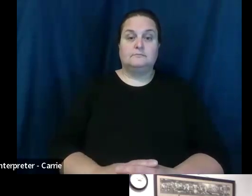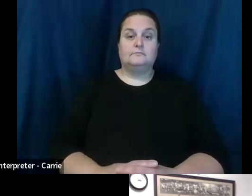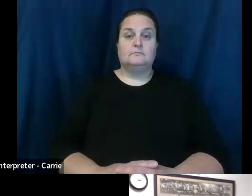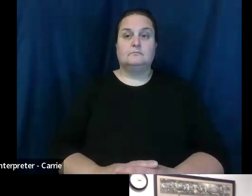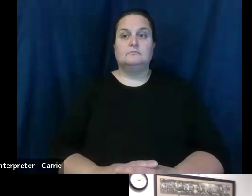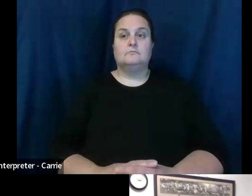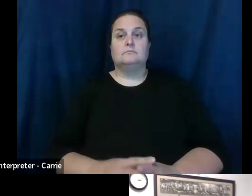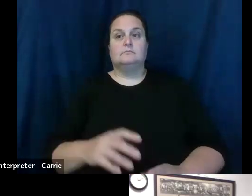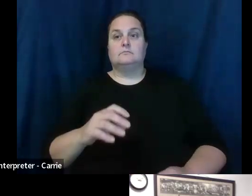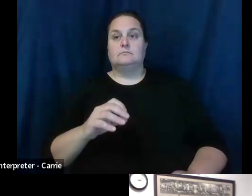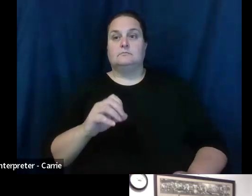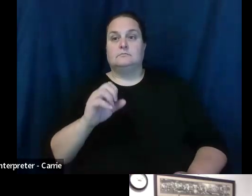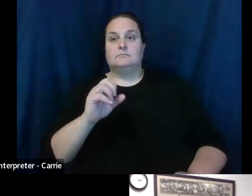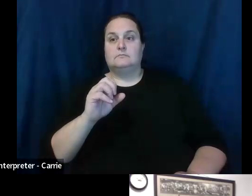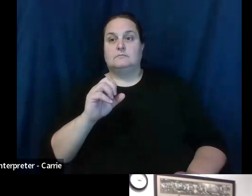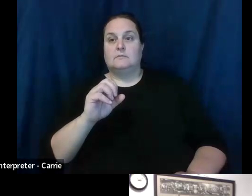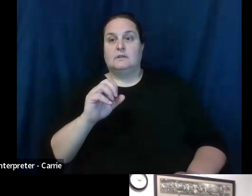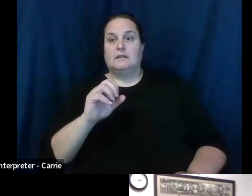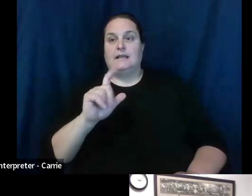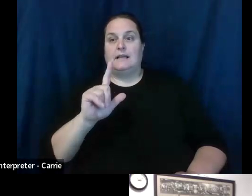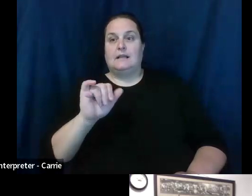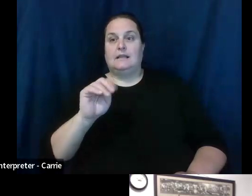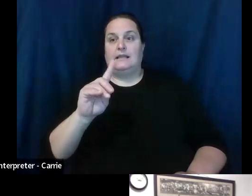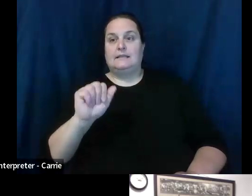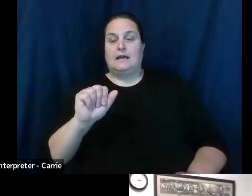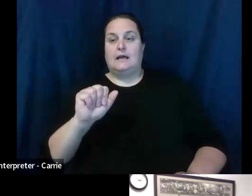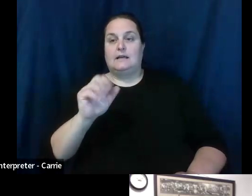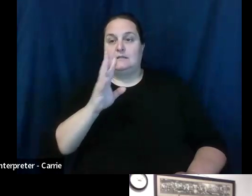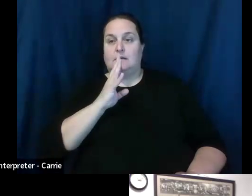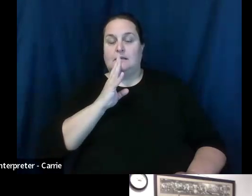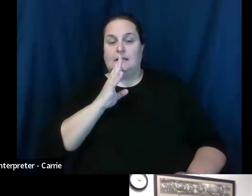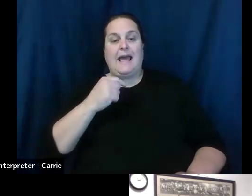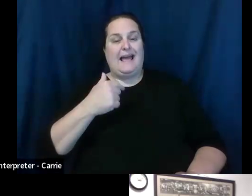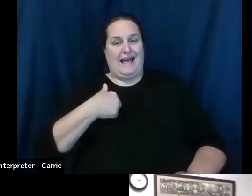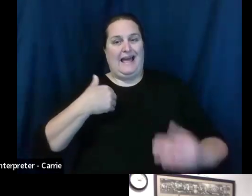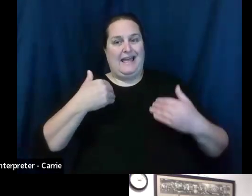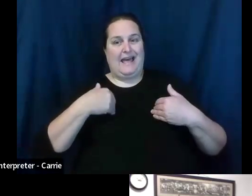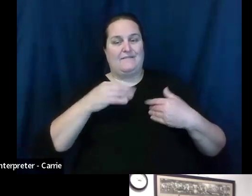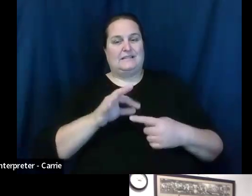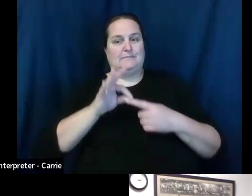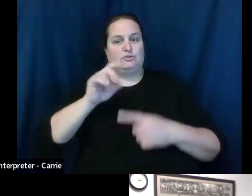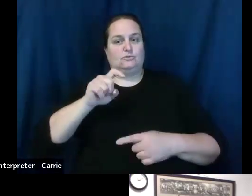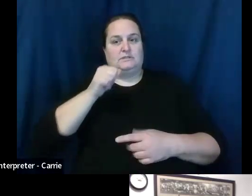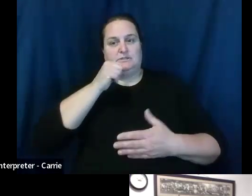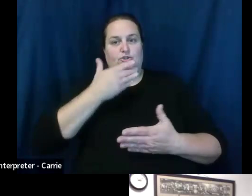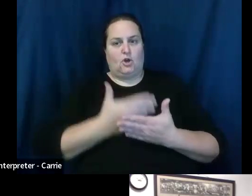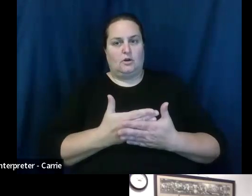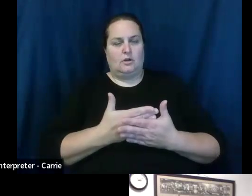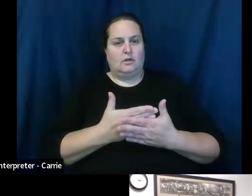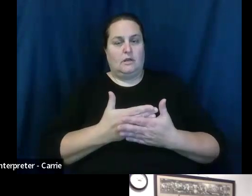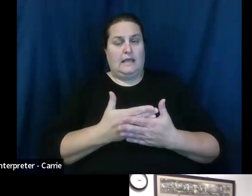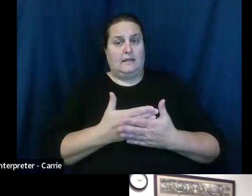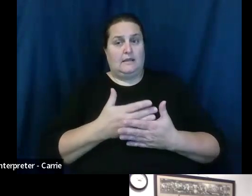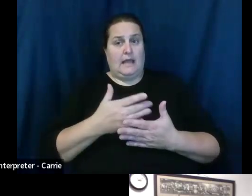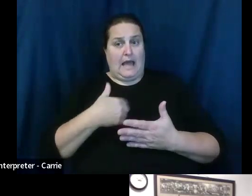Yeah, some of these, now I have a special needs daughter. Mm-hmm. And do I just answer